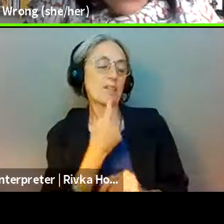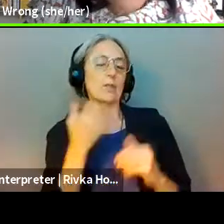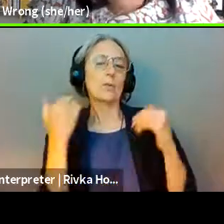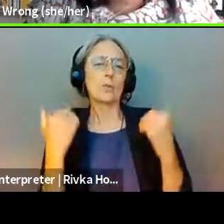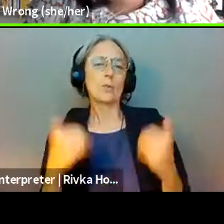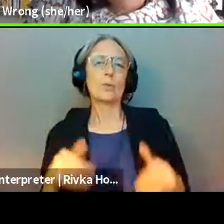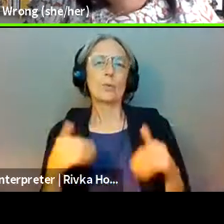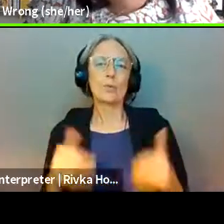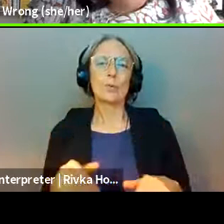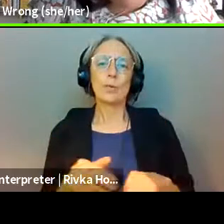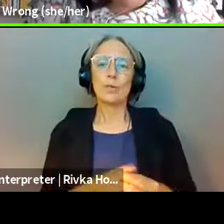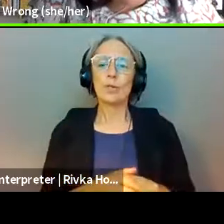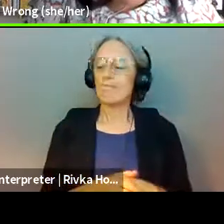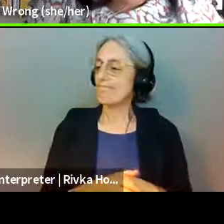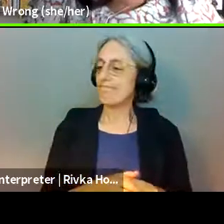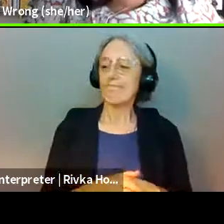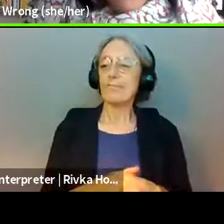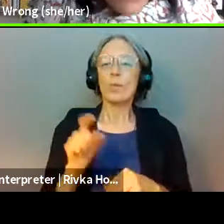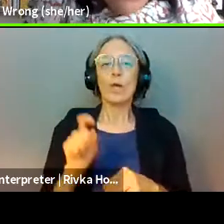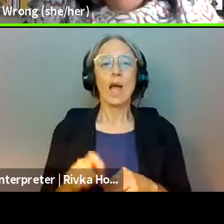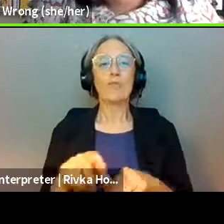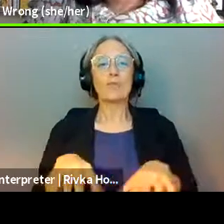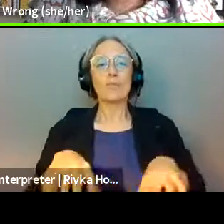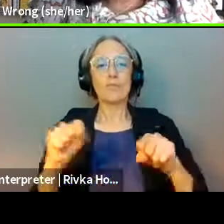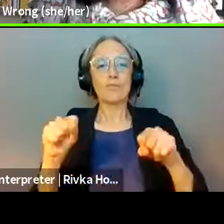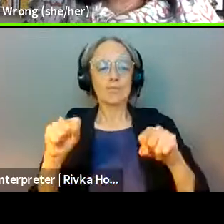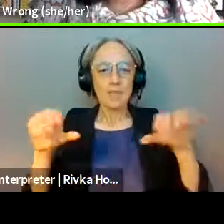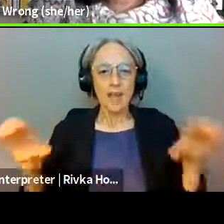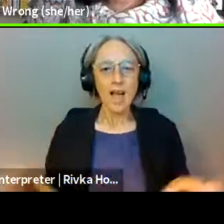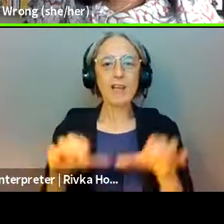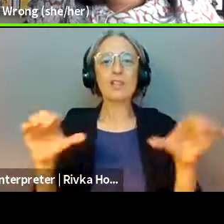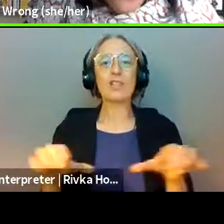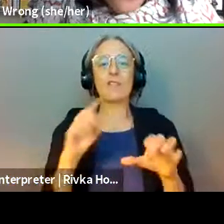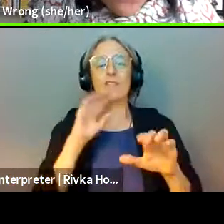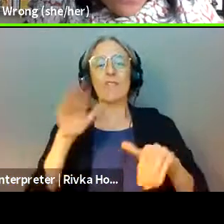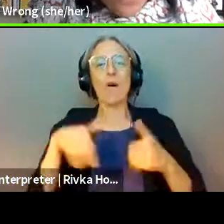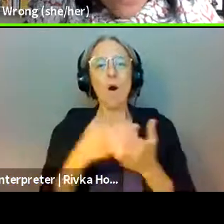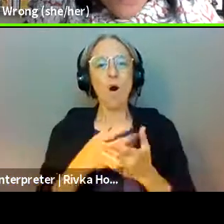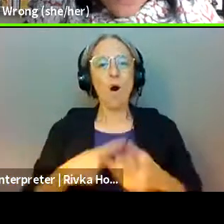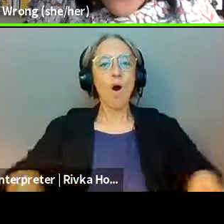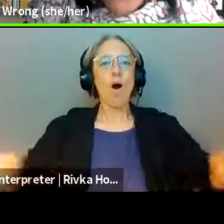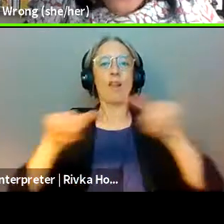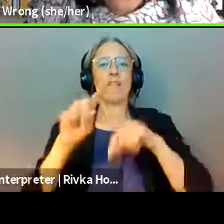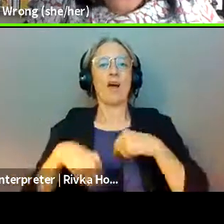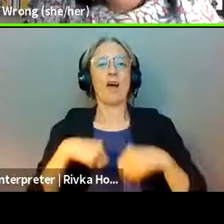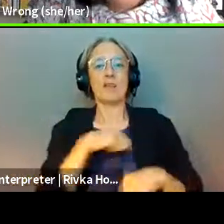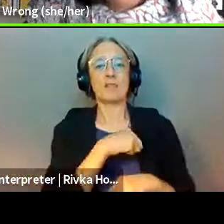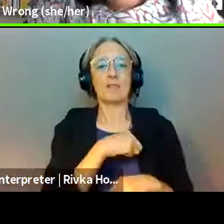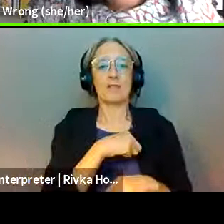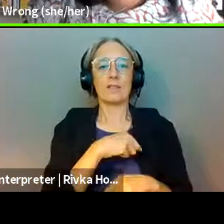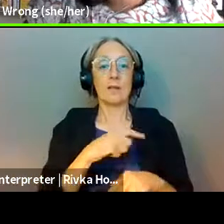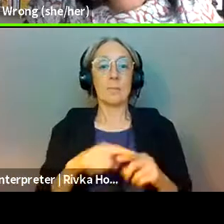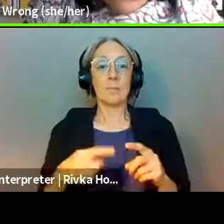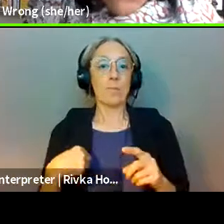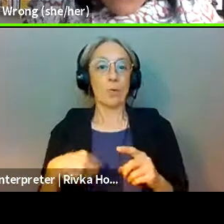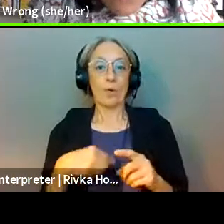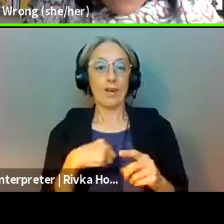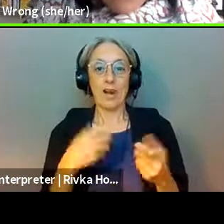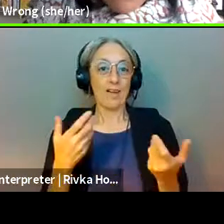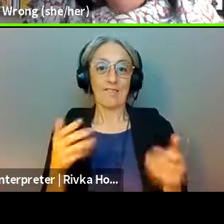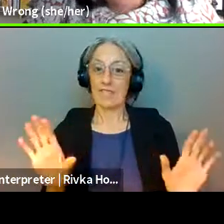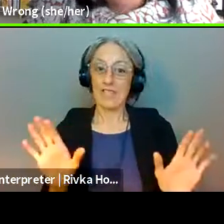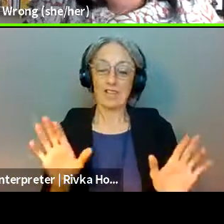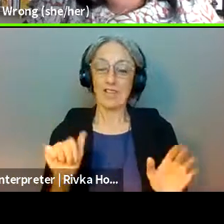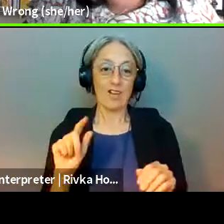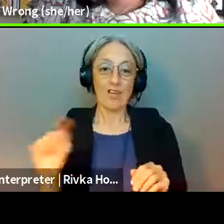good. That's what this moment demands of all of us, and yet we are not there. And the greatest